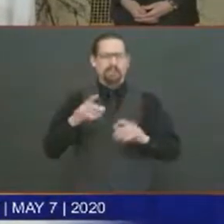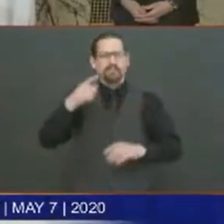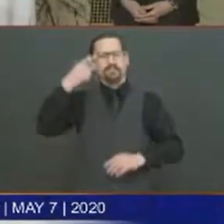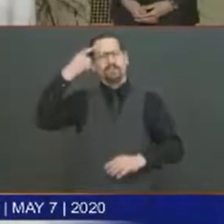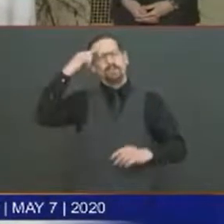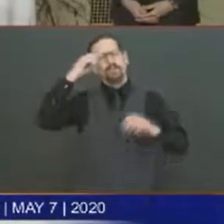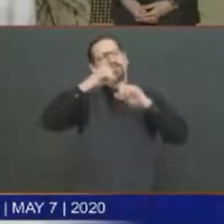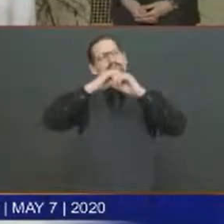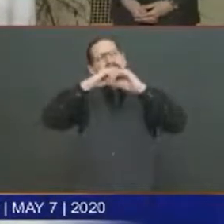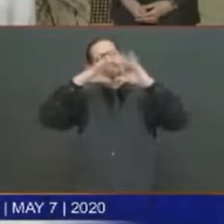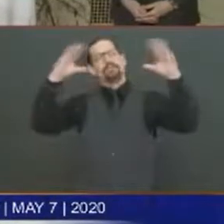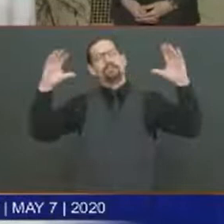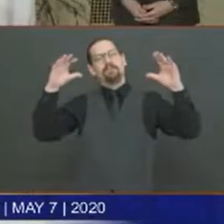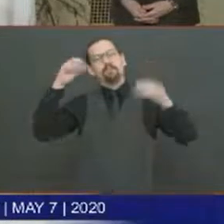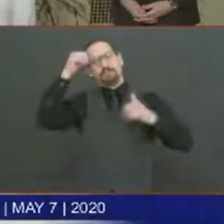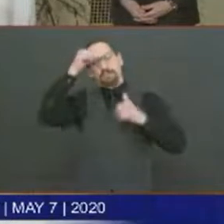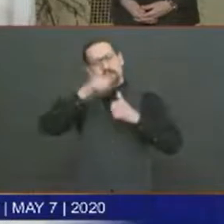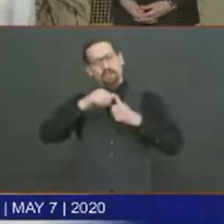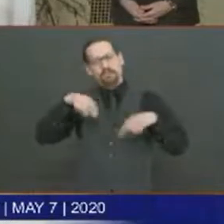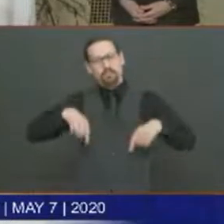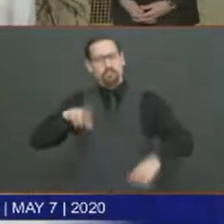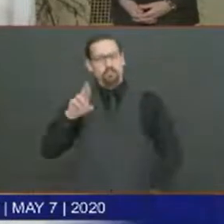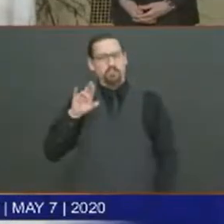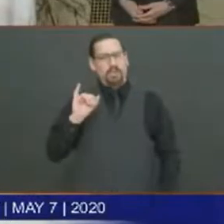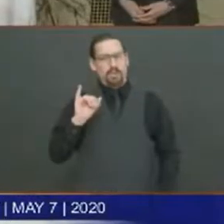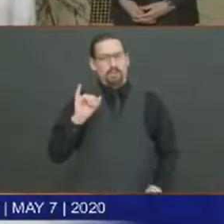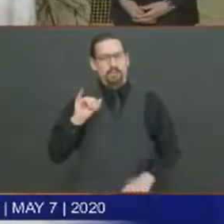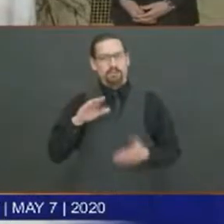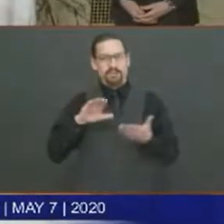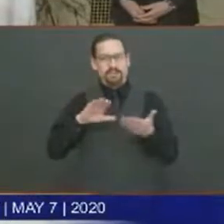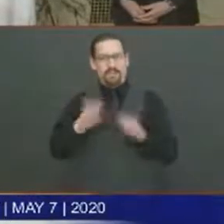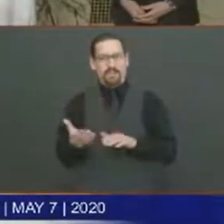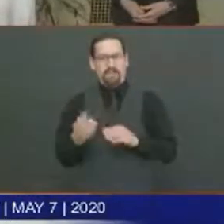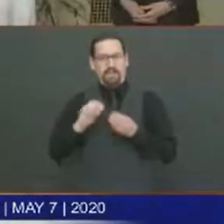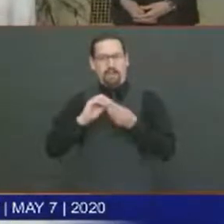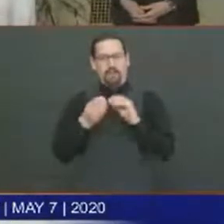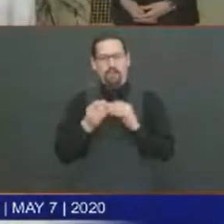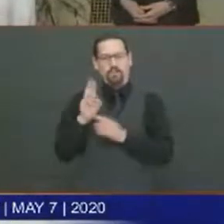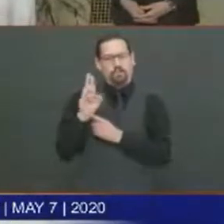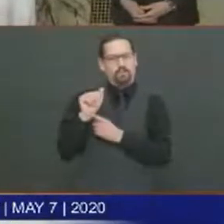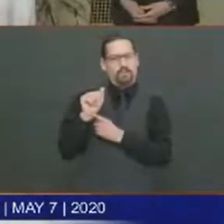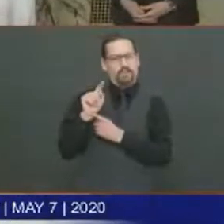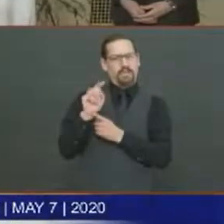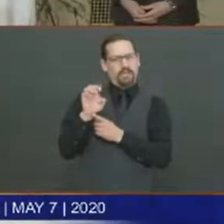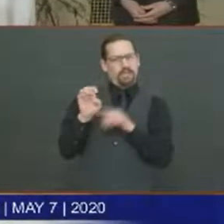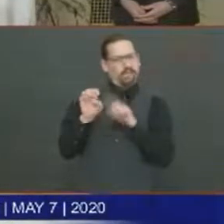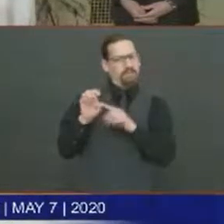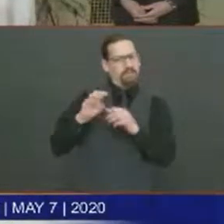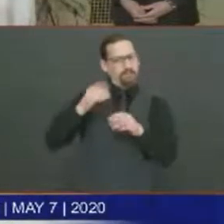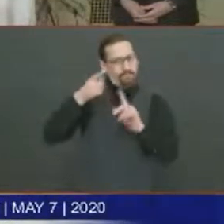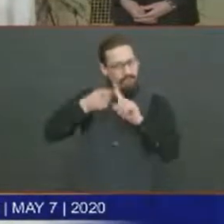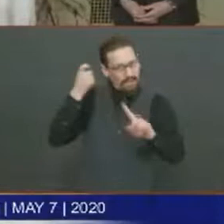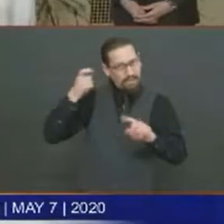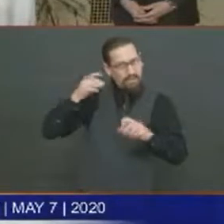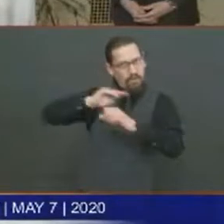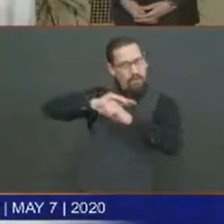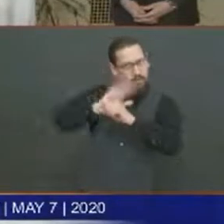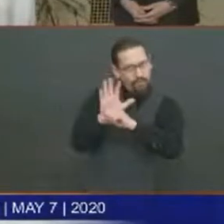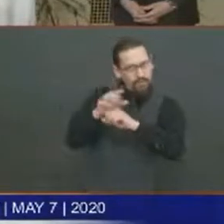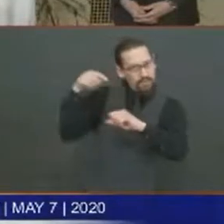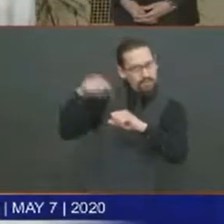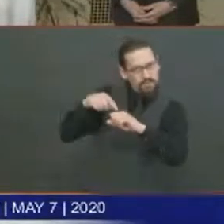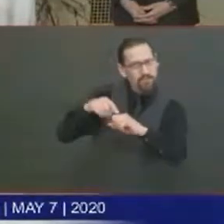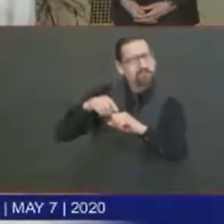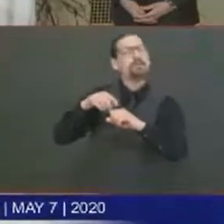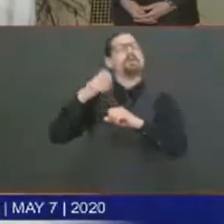Rhode Island's overall fatality rate for COVID-19 associated deaths is